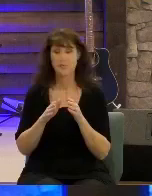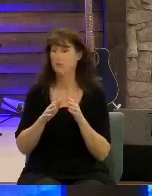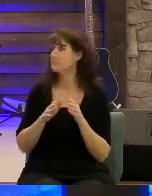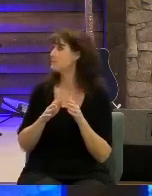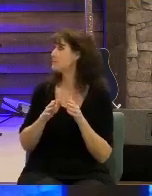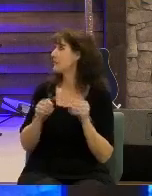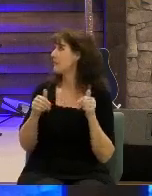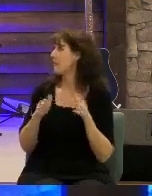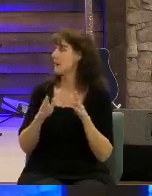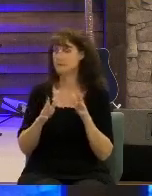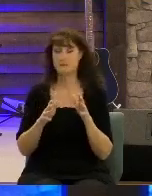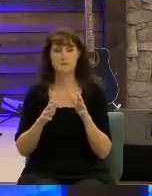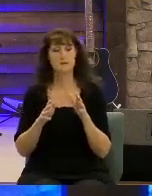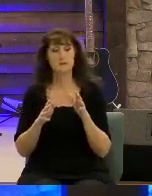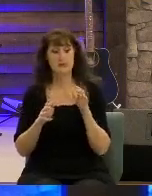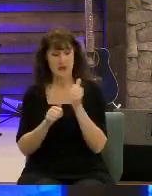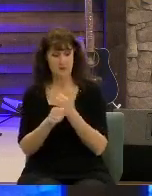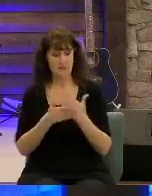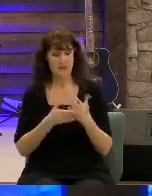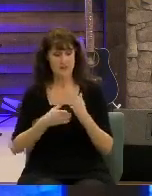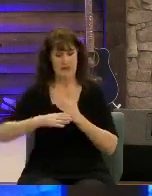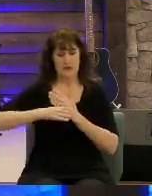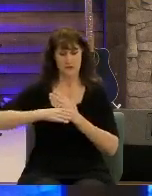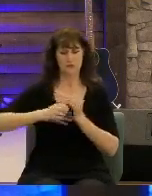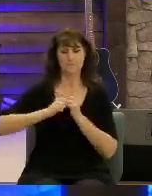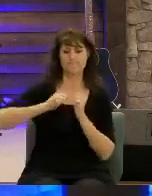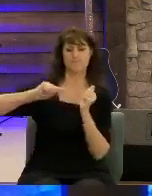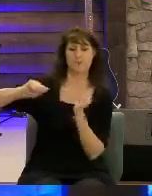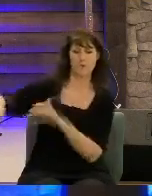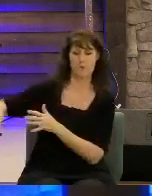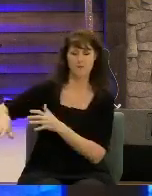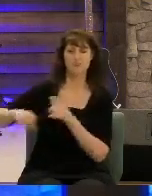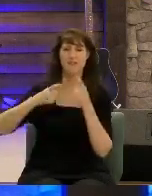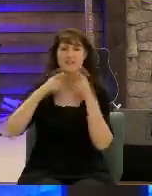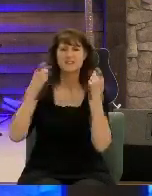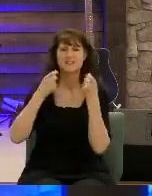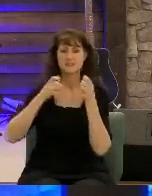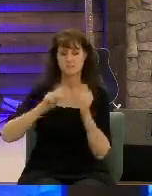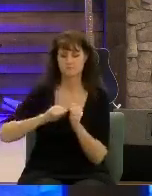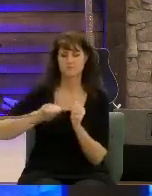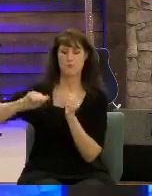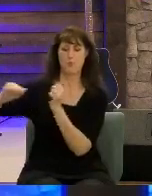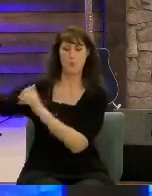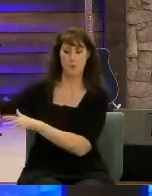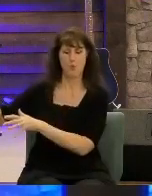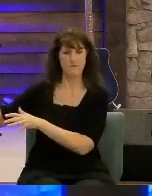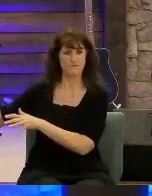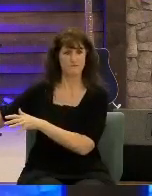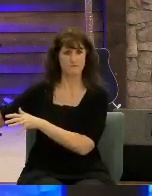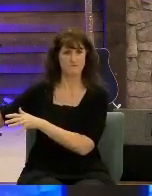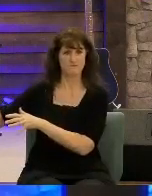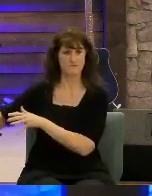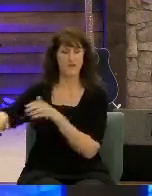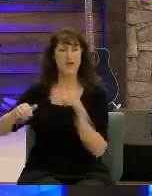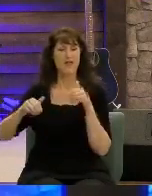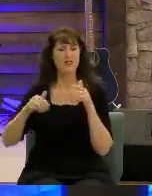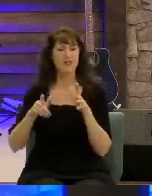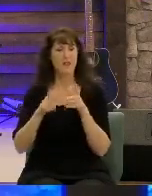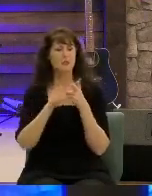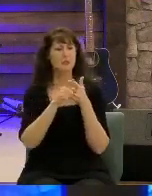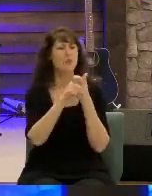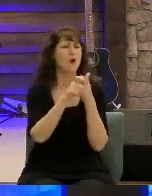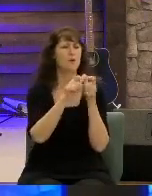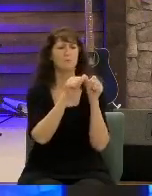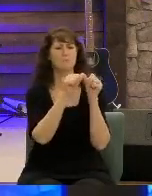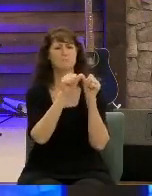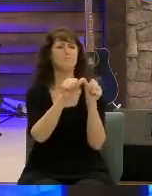Let us throw off everything that hinders and the sin that so easily entangles us, and let us run with